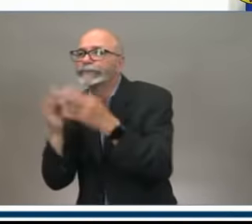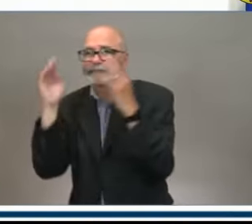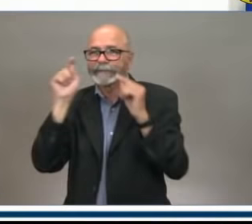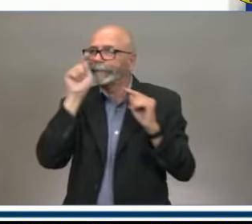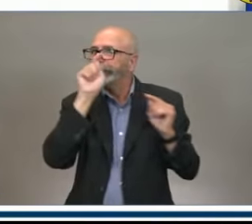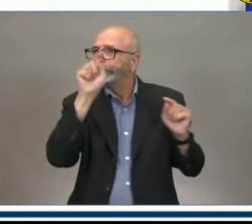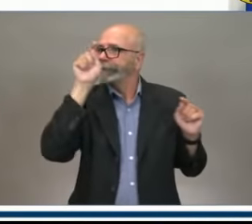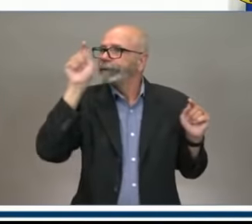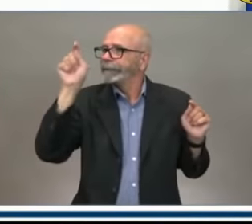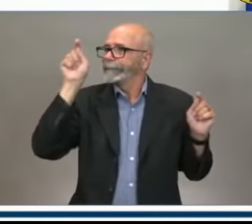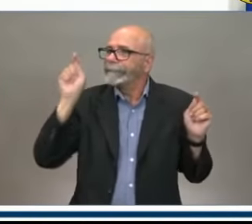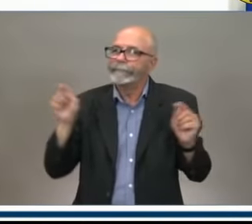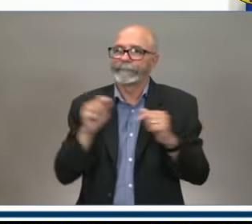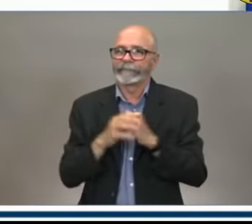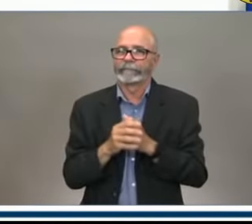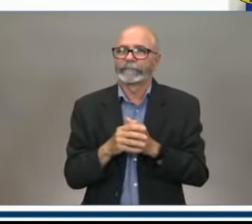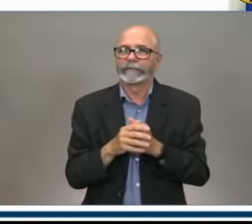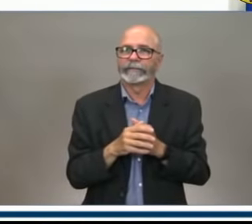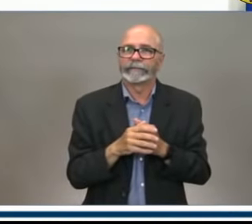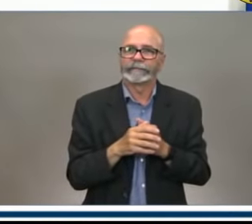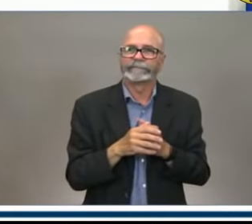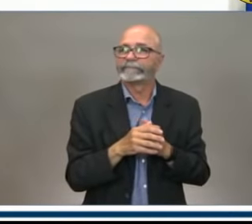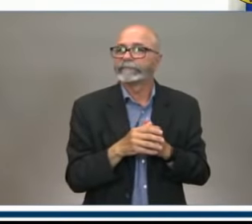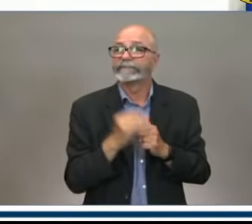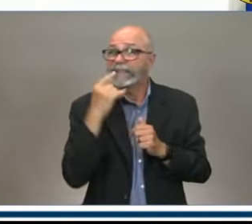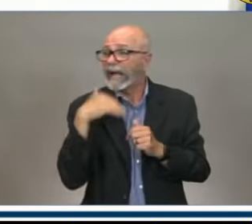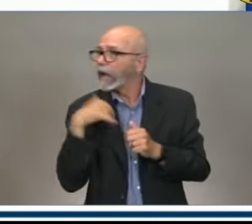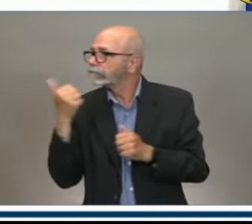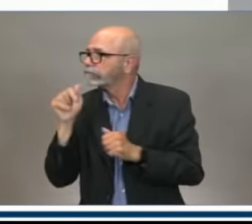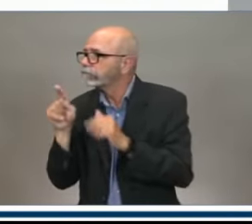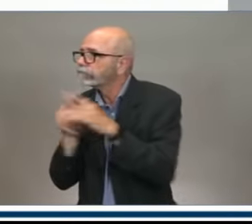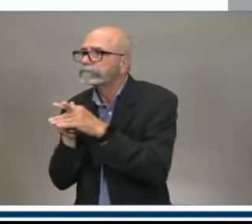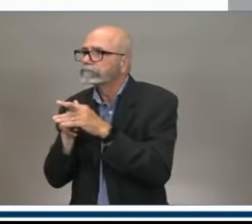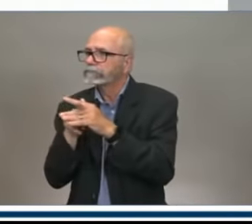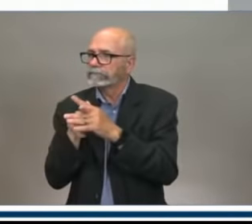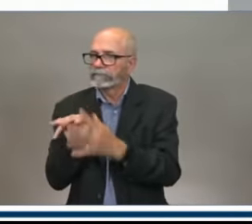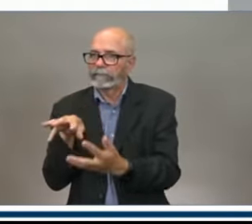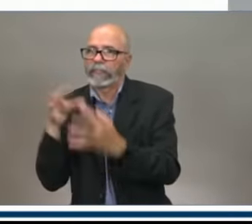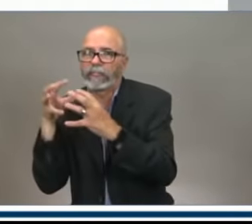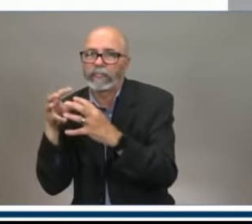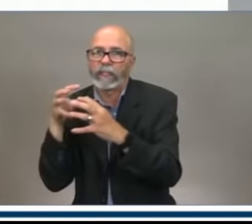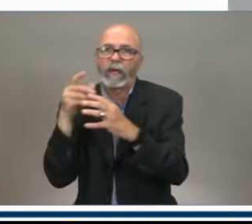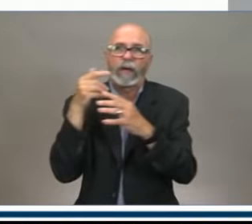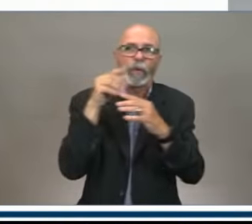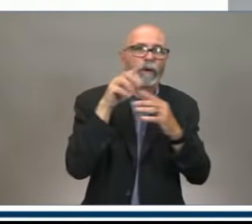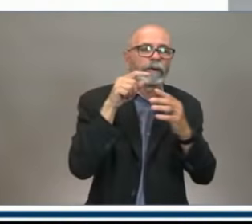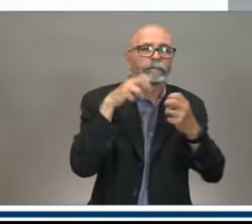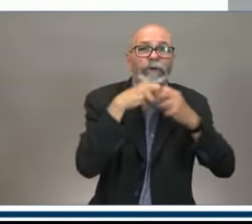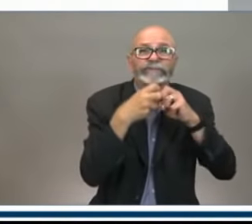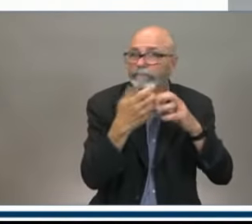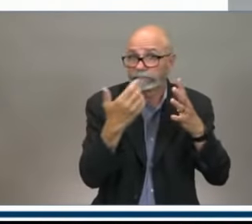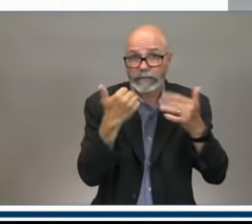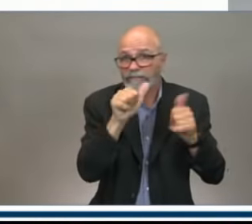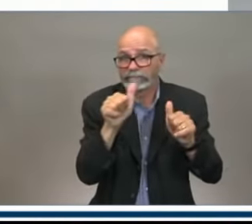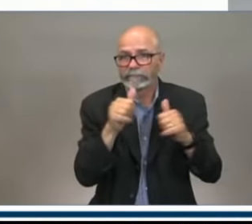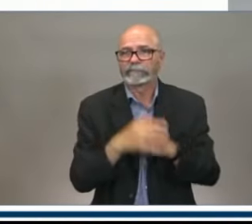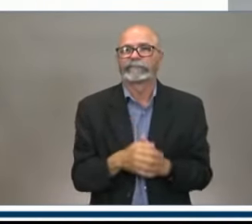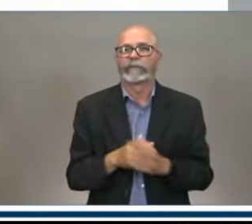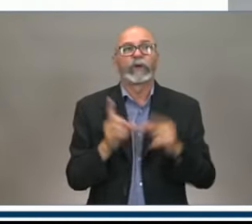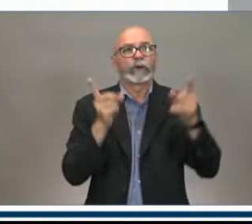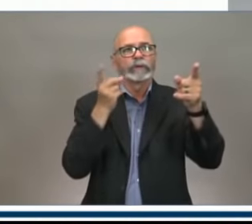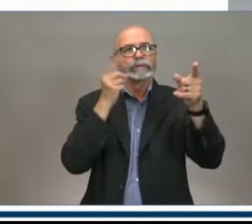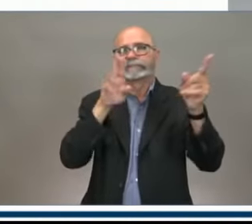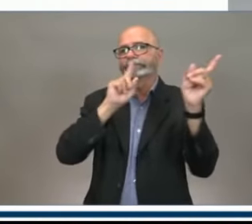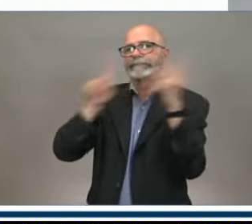issues with the plan he's proposed? I've only been sent the plan today, and it's a plan. I'm focused on reviewing plans. Any business